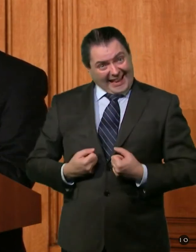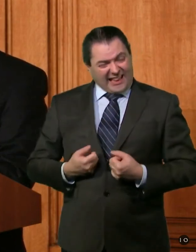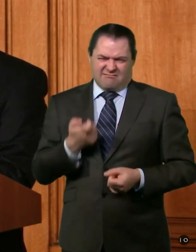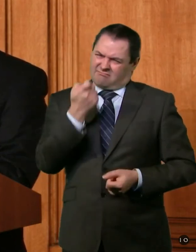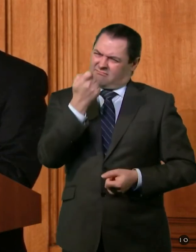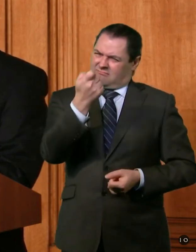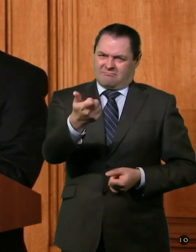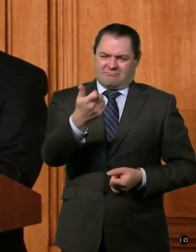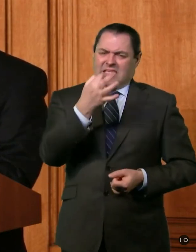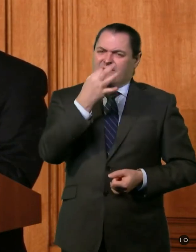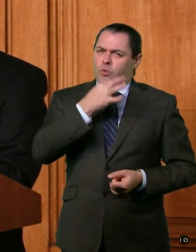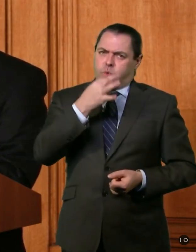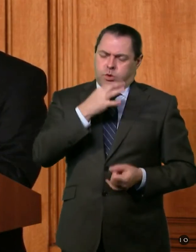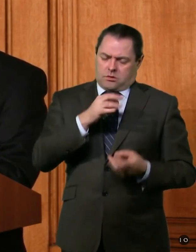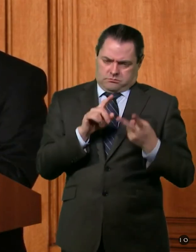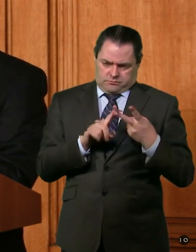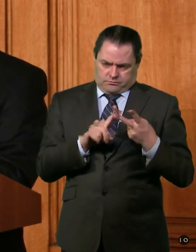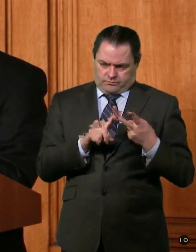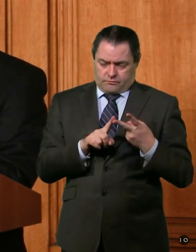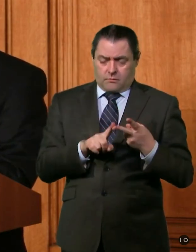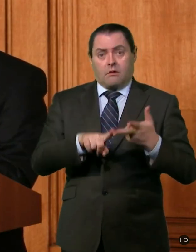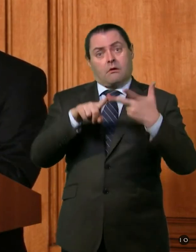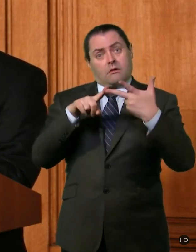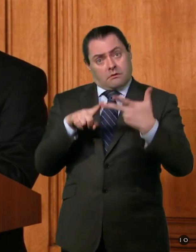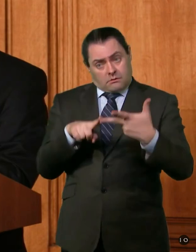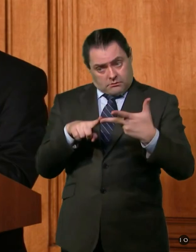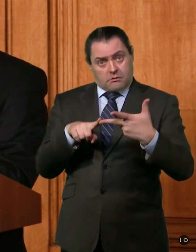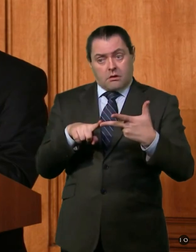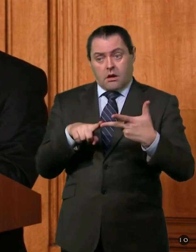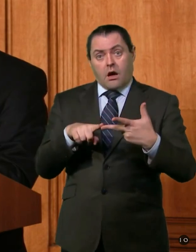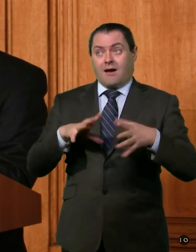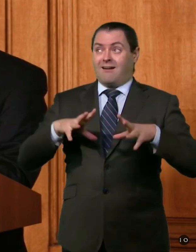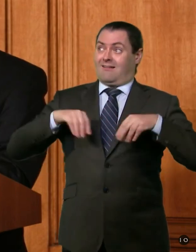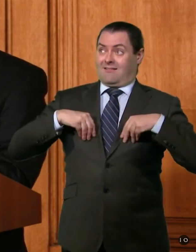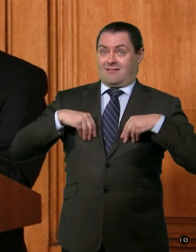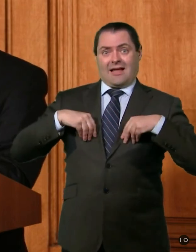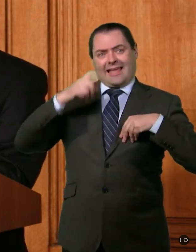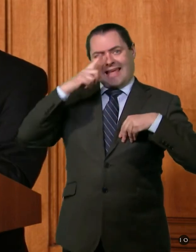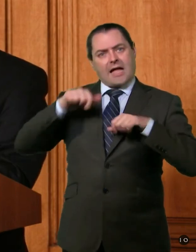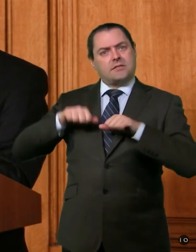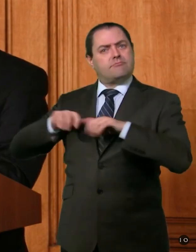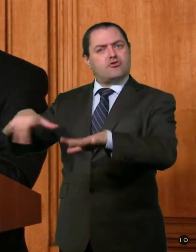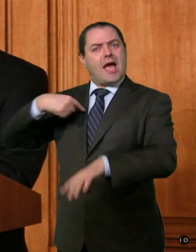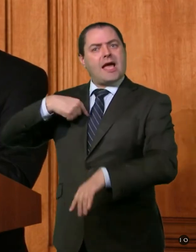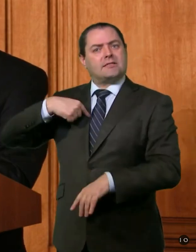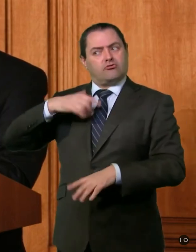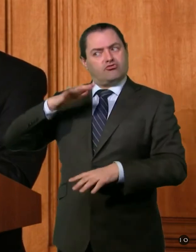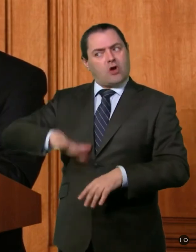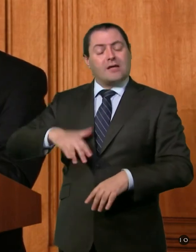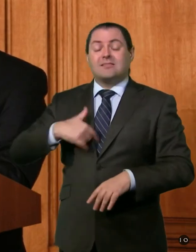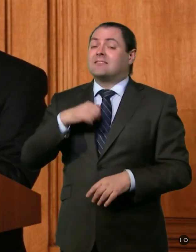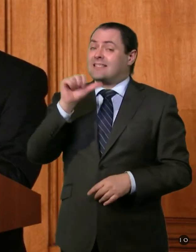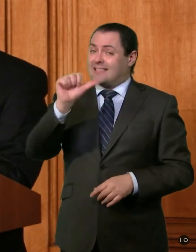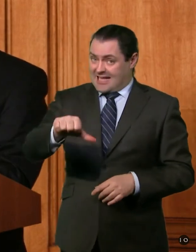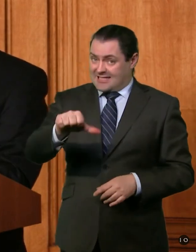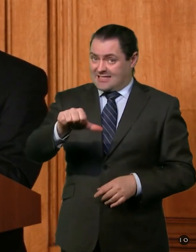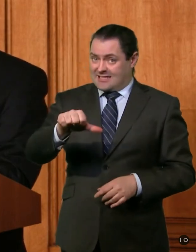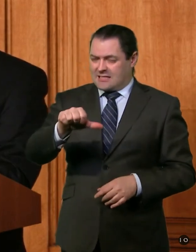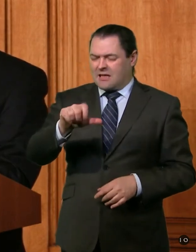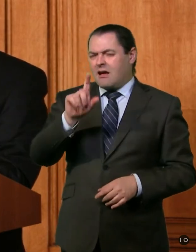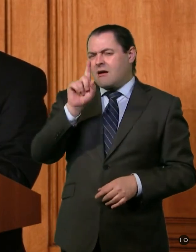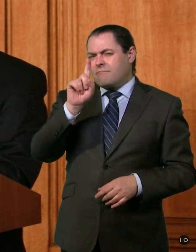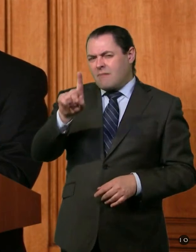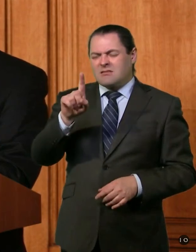Do children transmit COVID-19? Yes, but it is predominantly a signal towards the